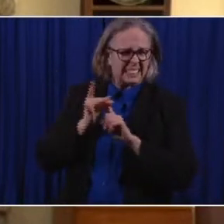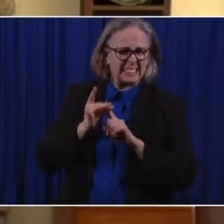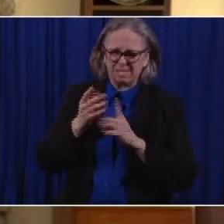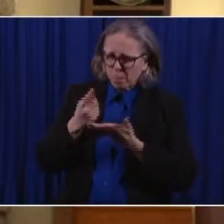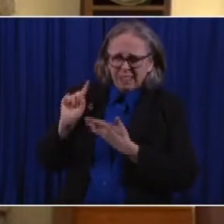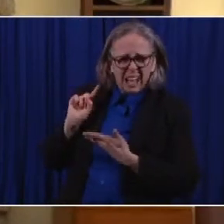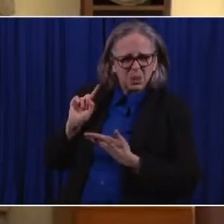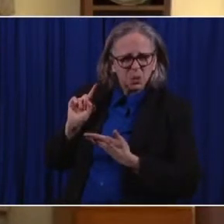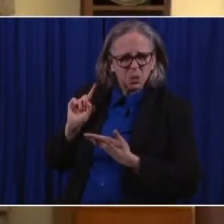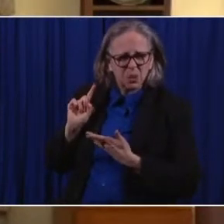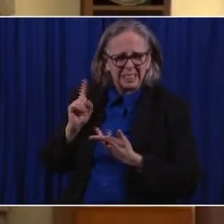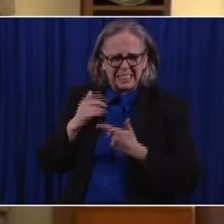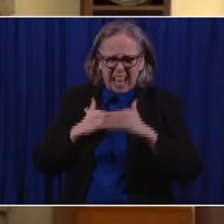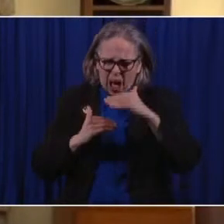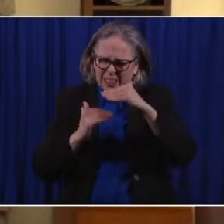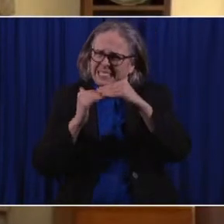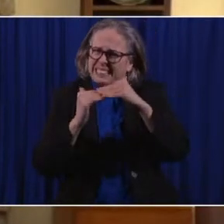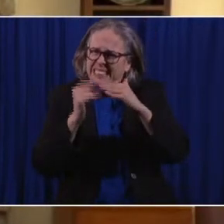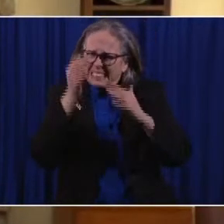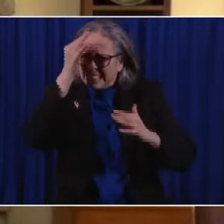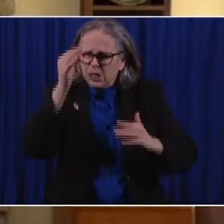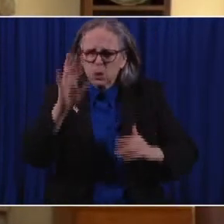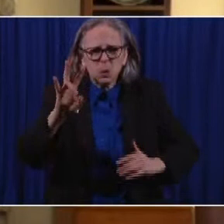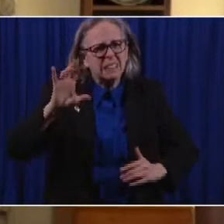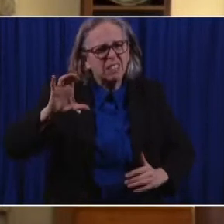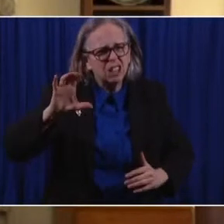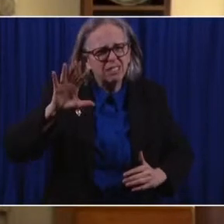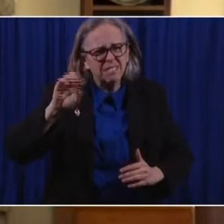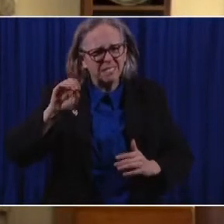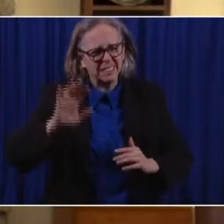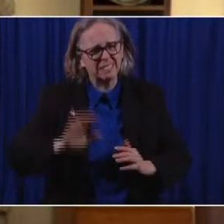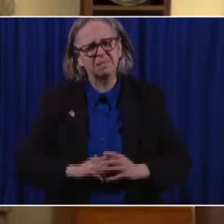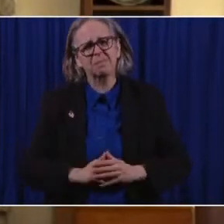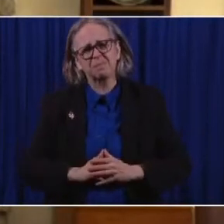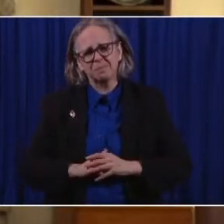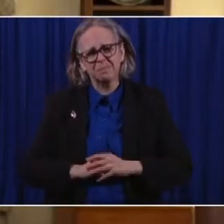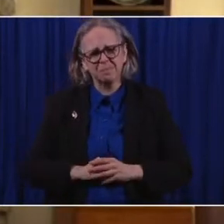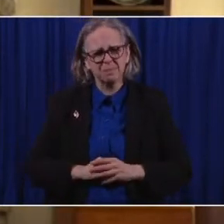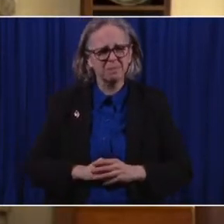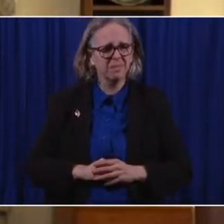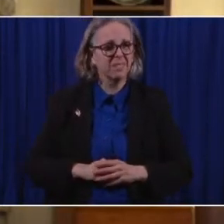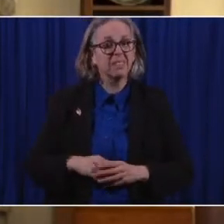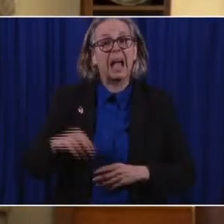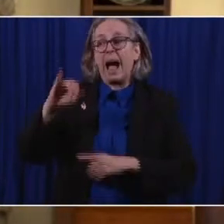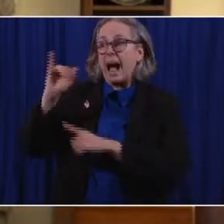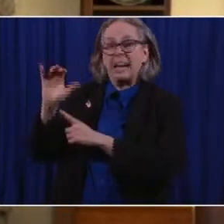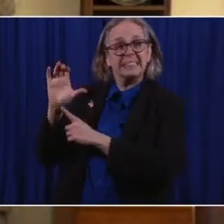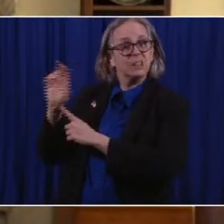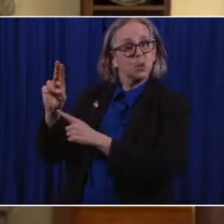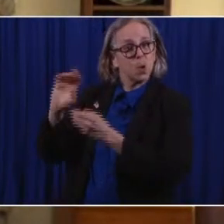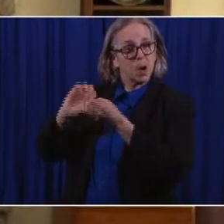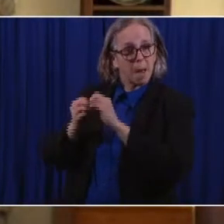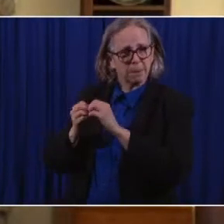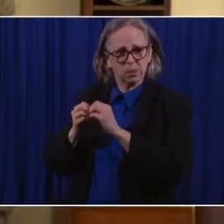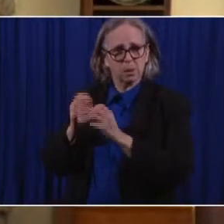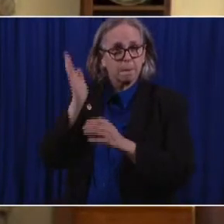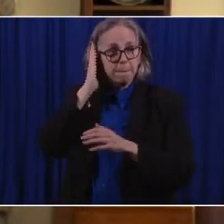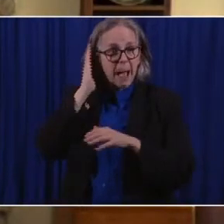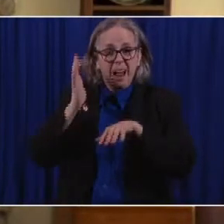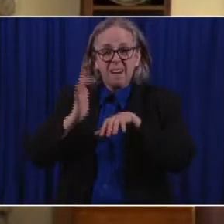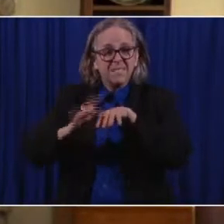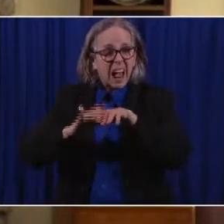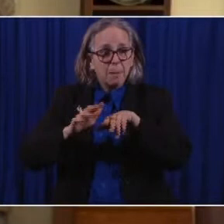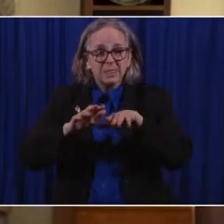740. On the other hand, the portion of ICU beds with COVID has gone down slightly. ICU use